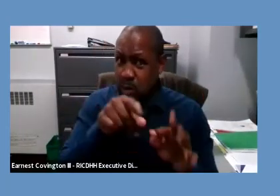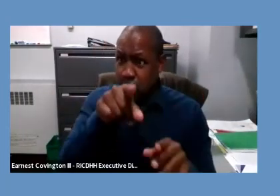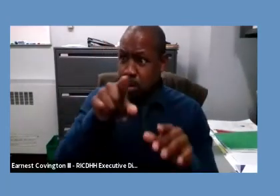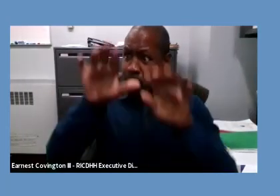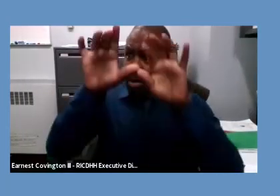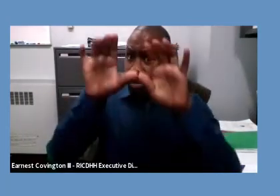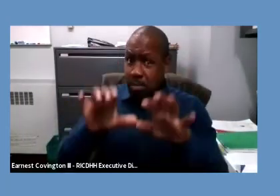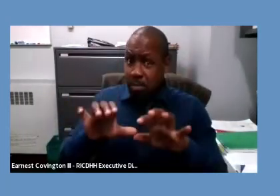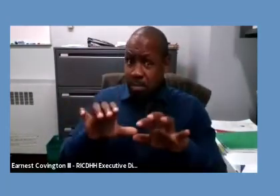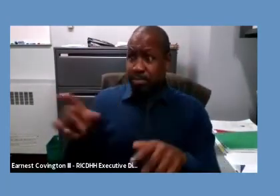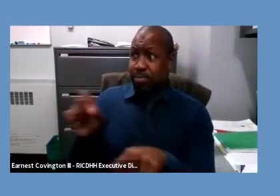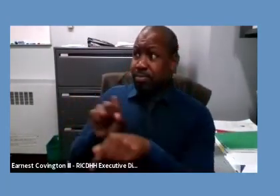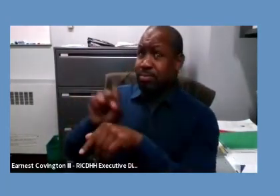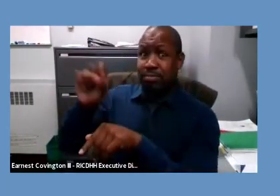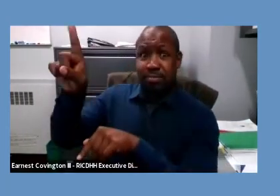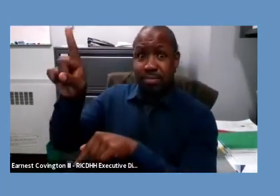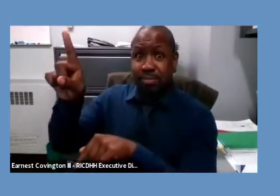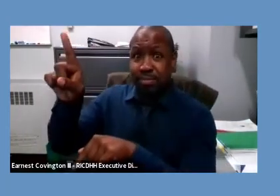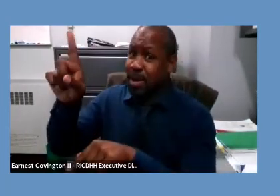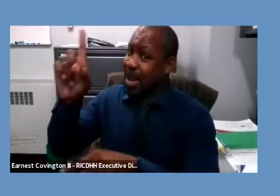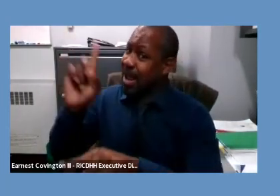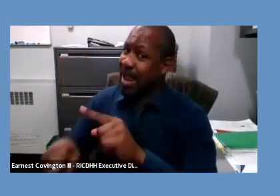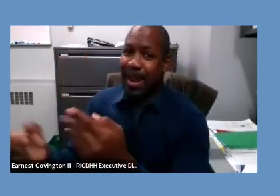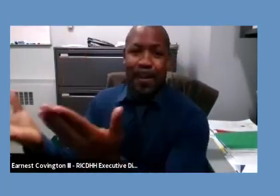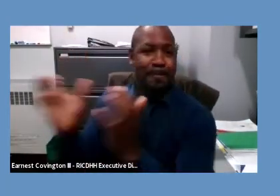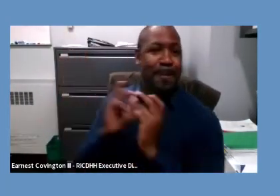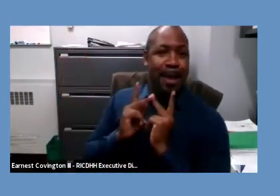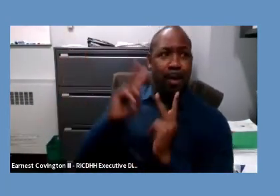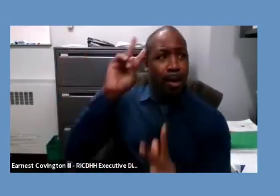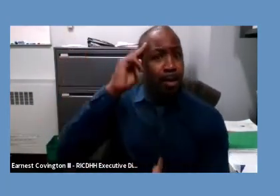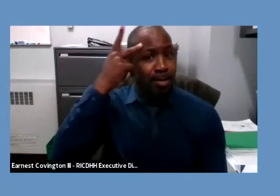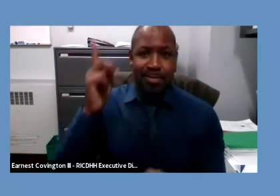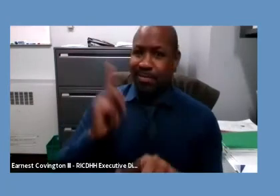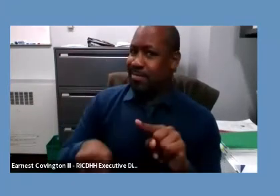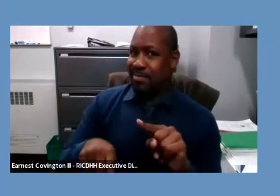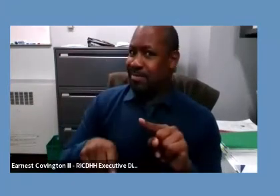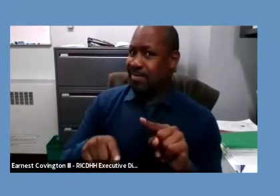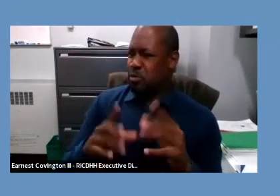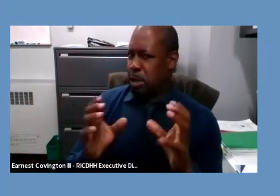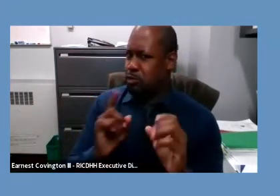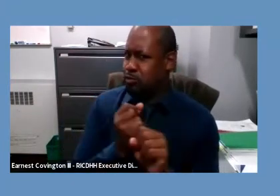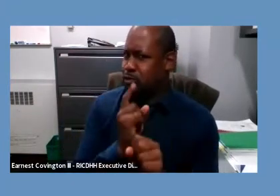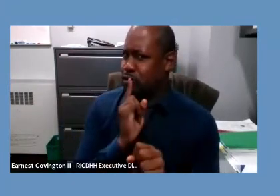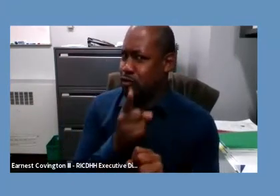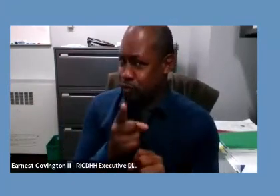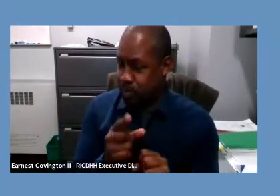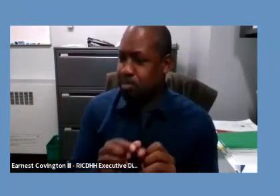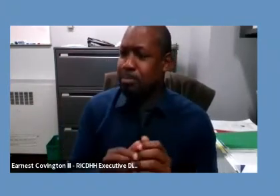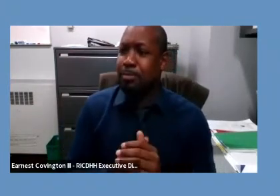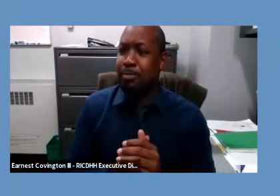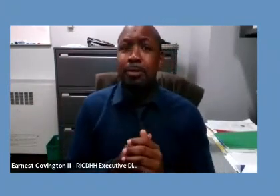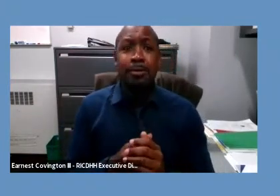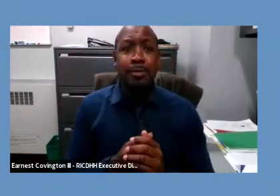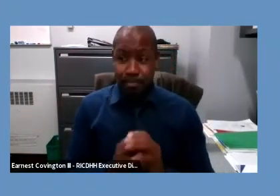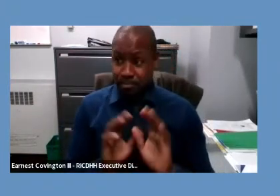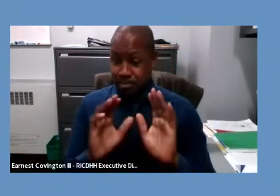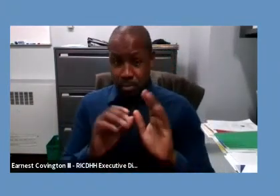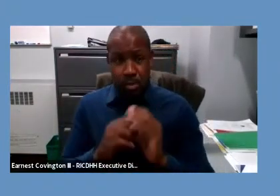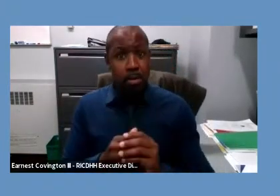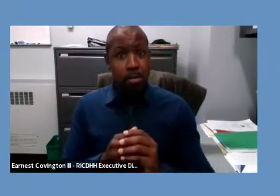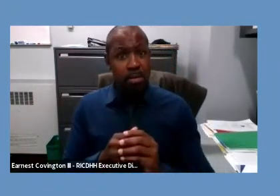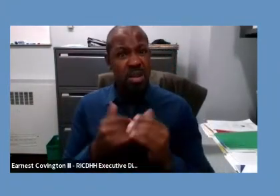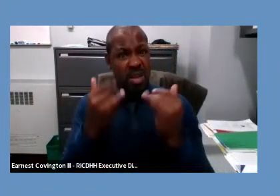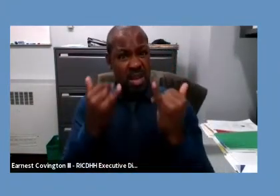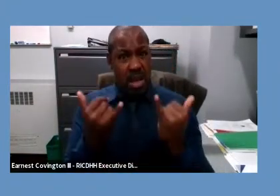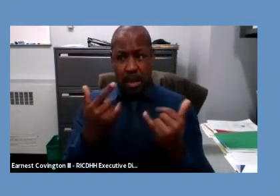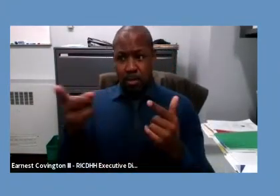And it will take the information and send it to the Department of Health. Now remember, once you've hit submit, you